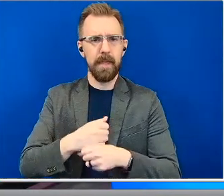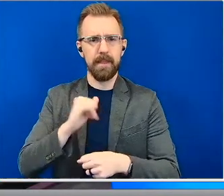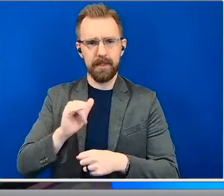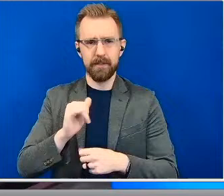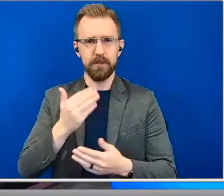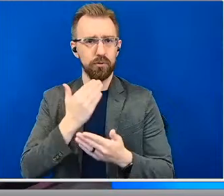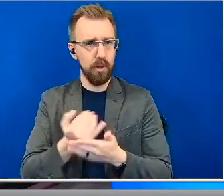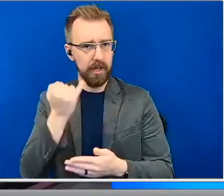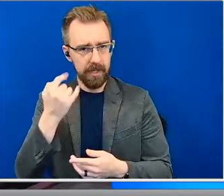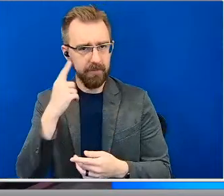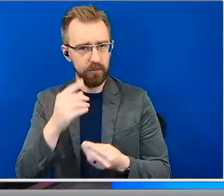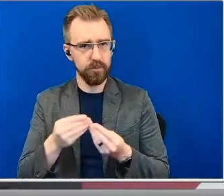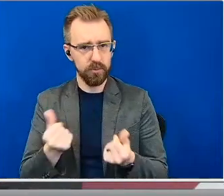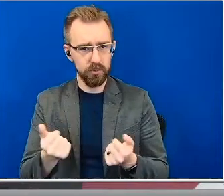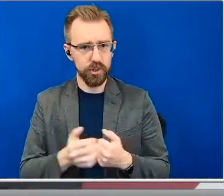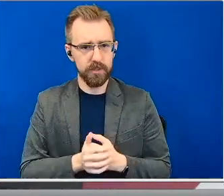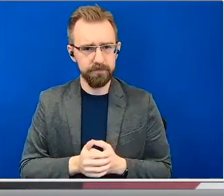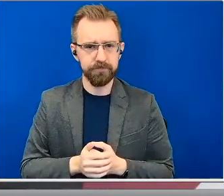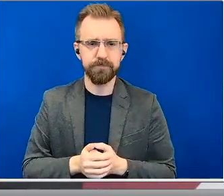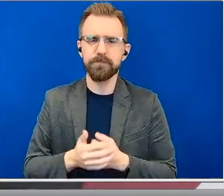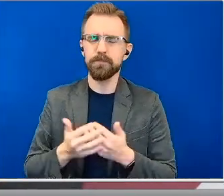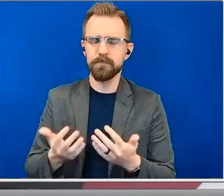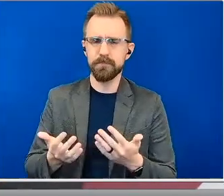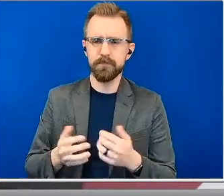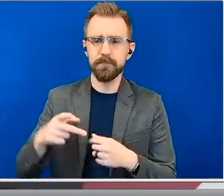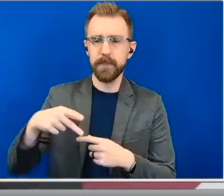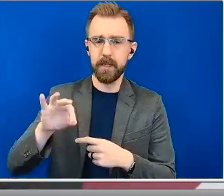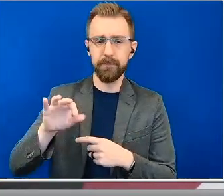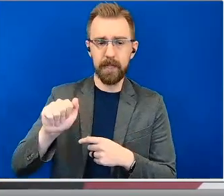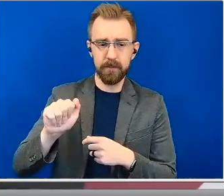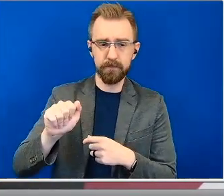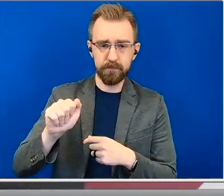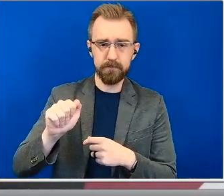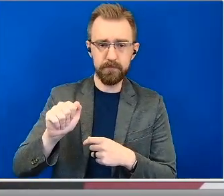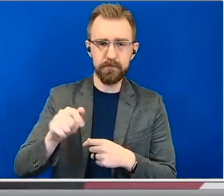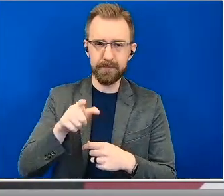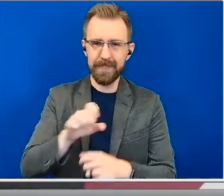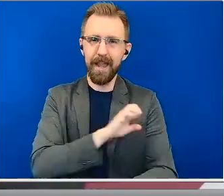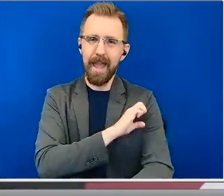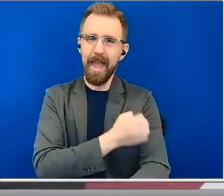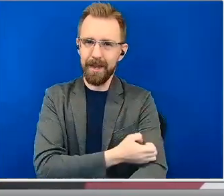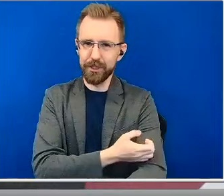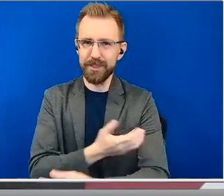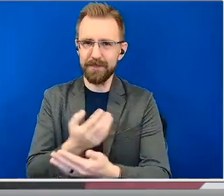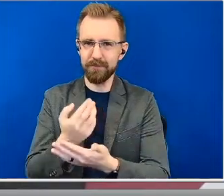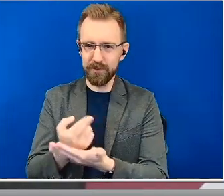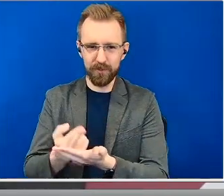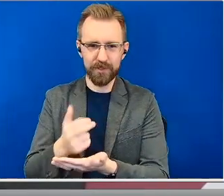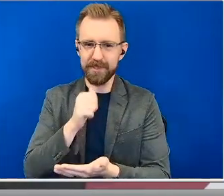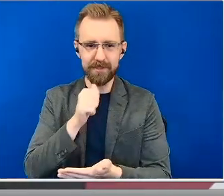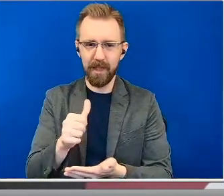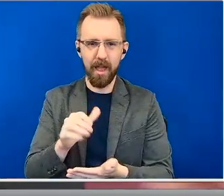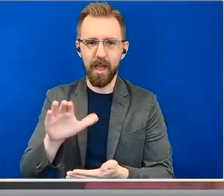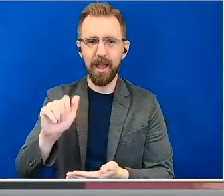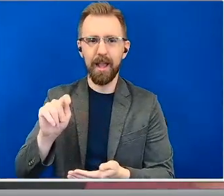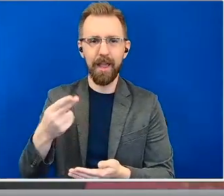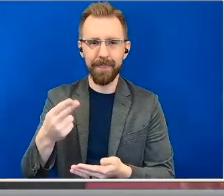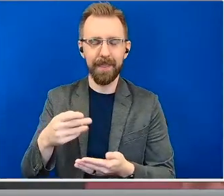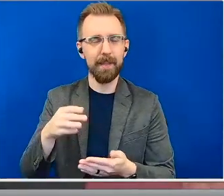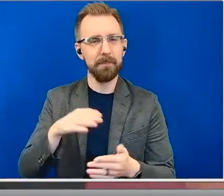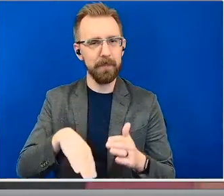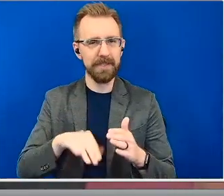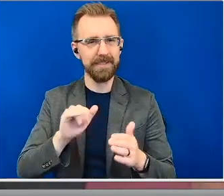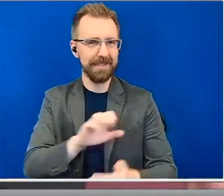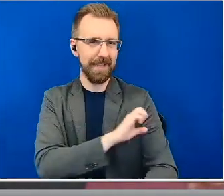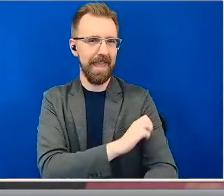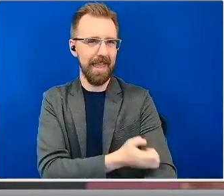solution? So the PFA is an energy source, right? It's not a catheter. It's basically an energy source. So the